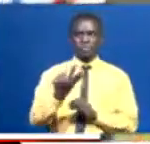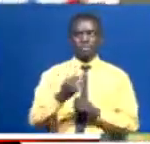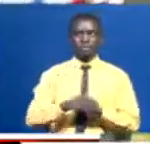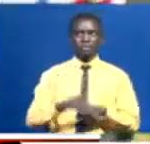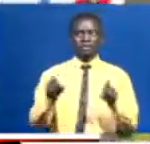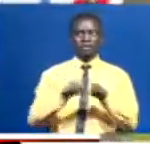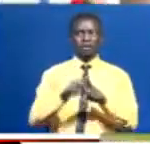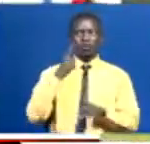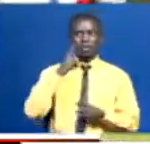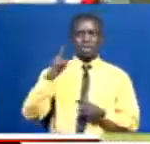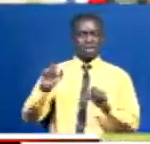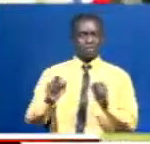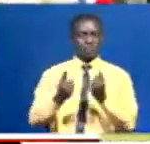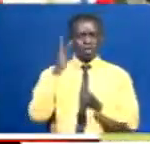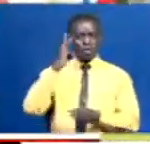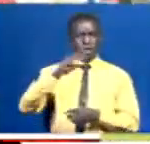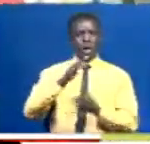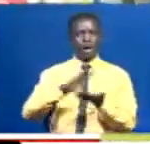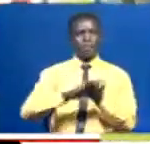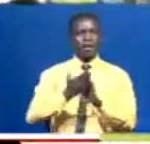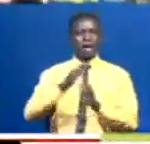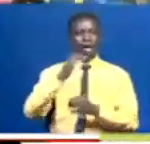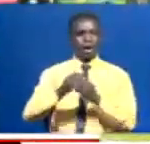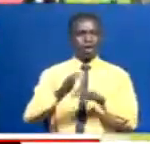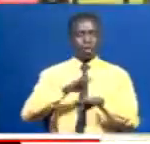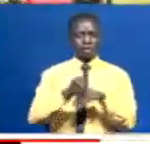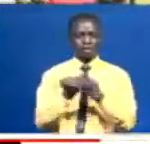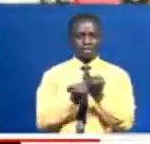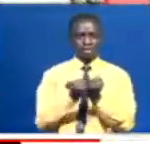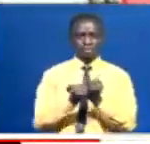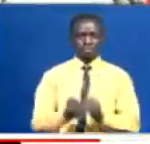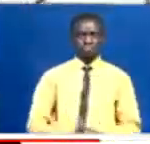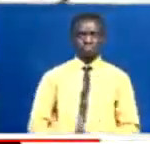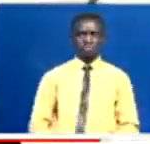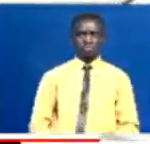three-day event will come to an end on Saturday. For Prime Edition Sports, I'm Daniel Mwendwa.